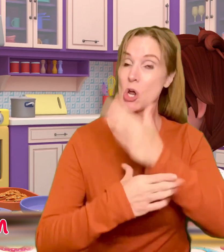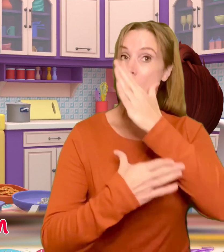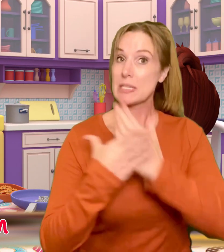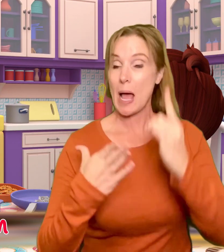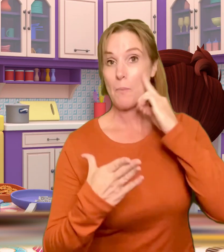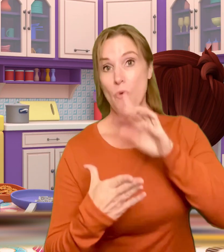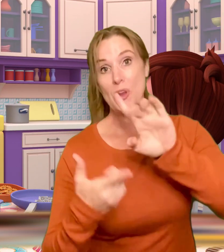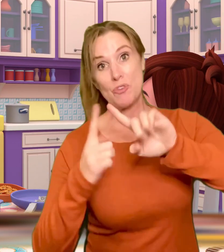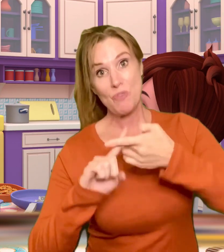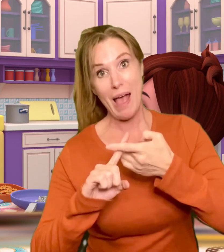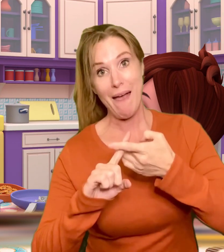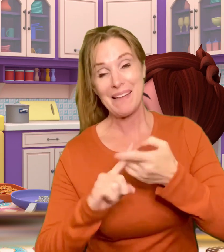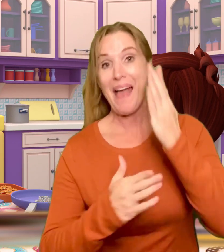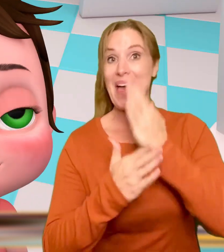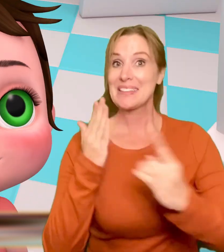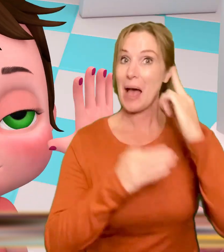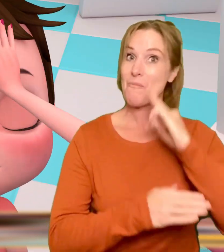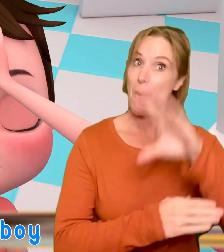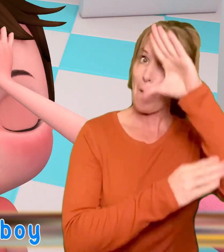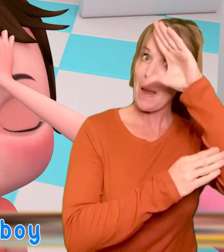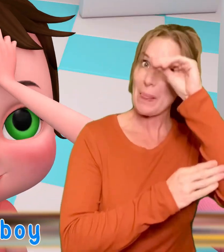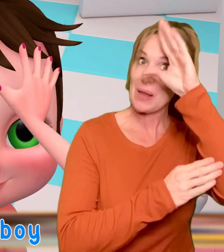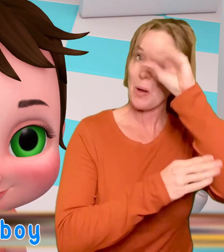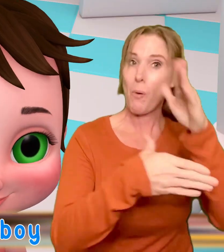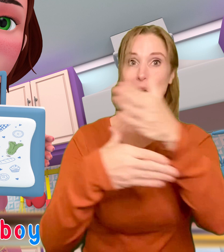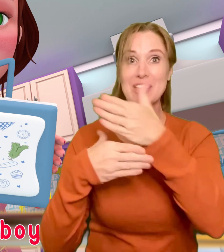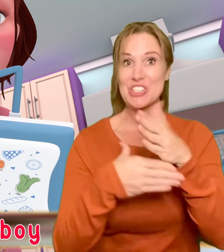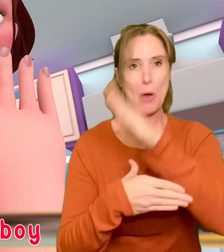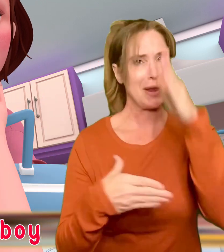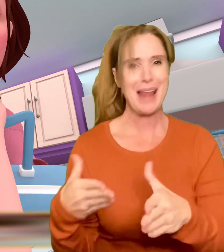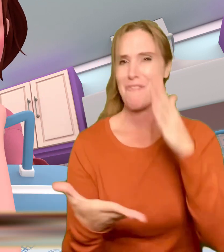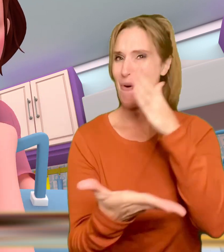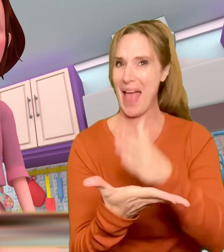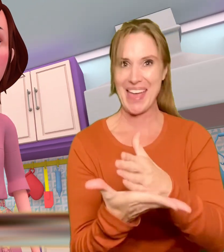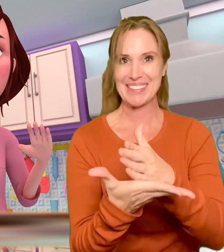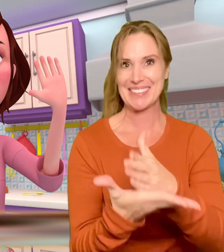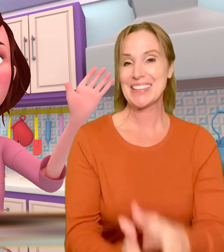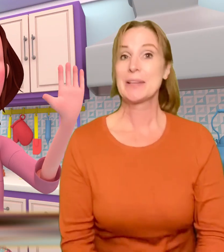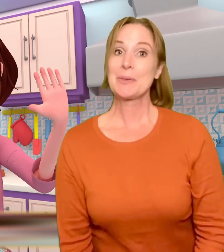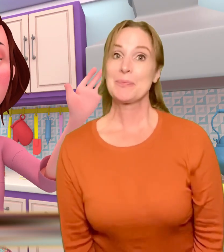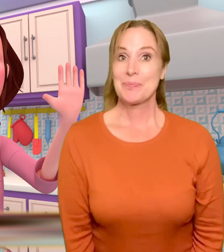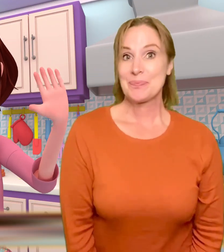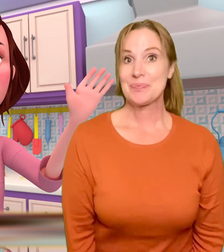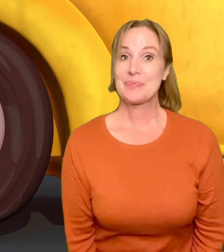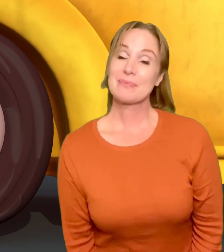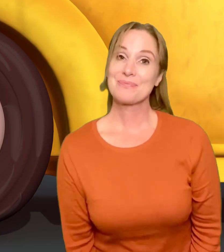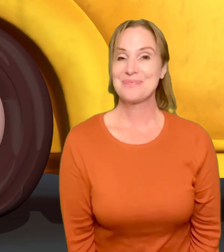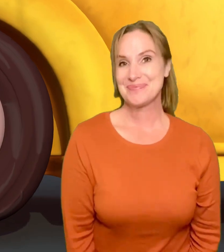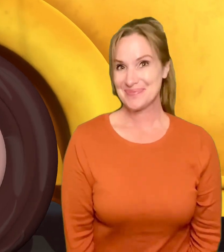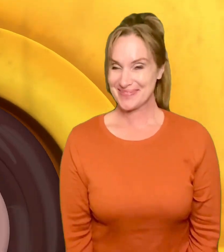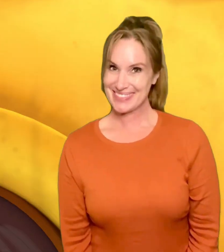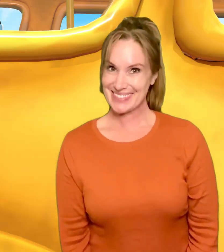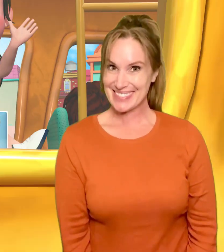for William, some for Claire, and some for this little boy. Together we share.